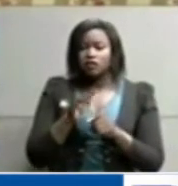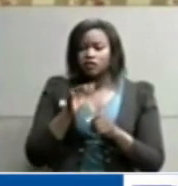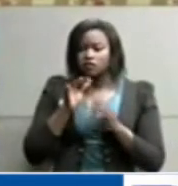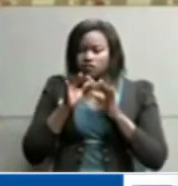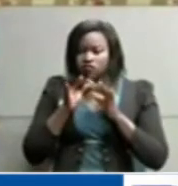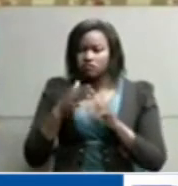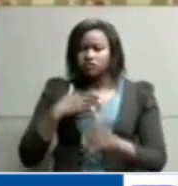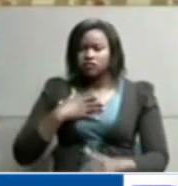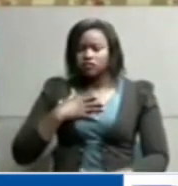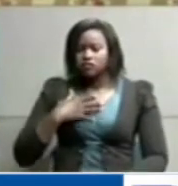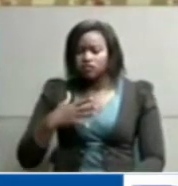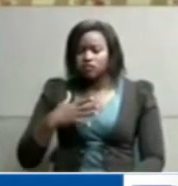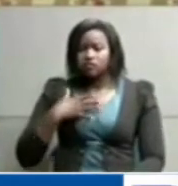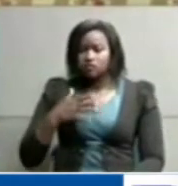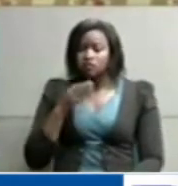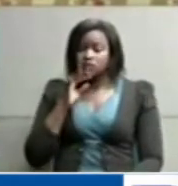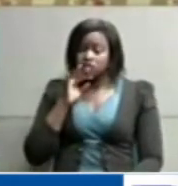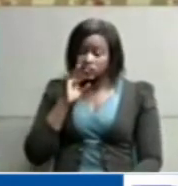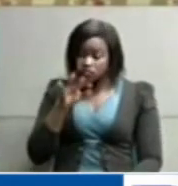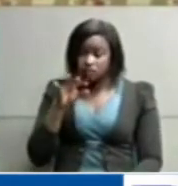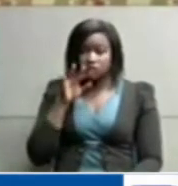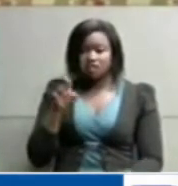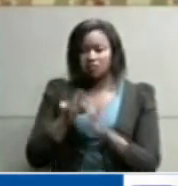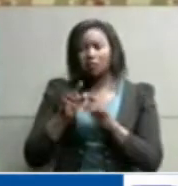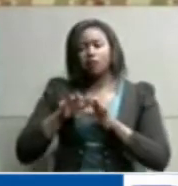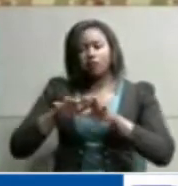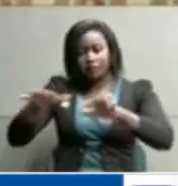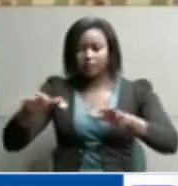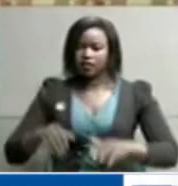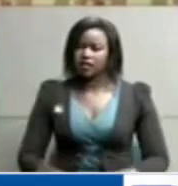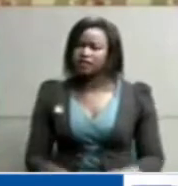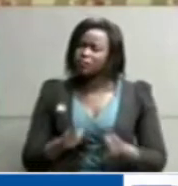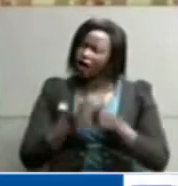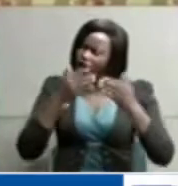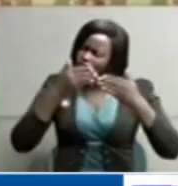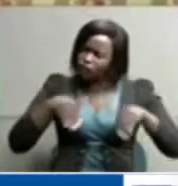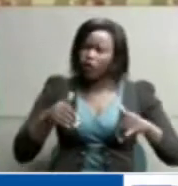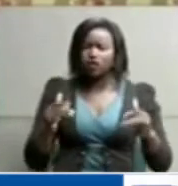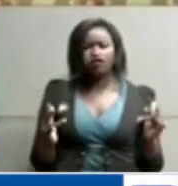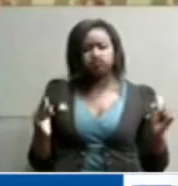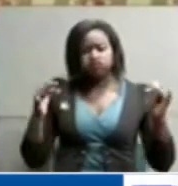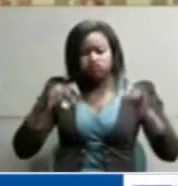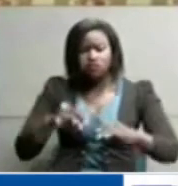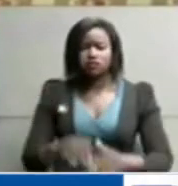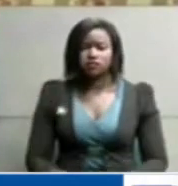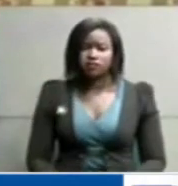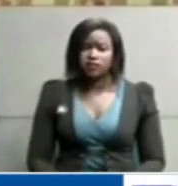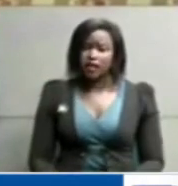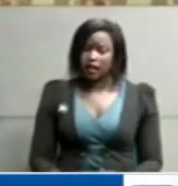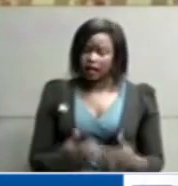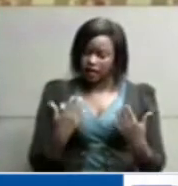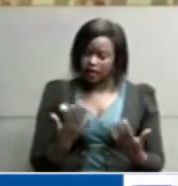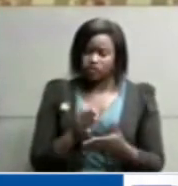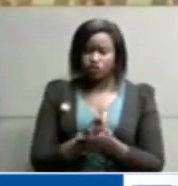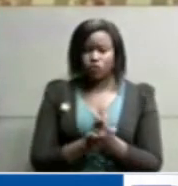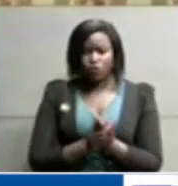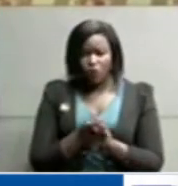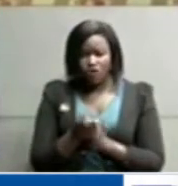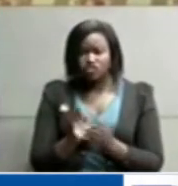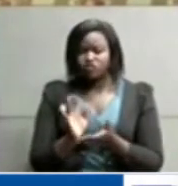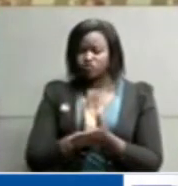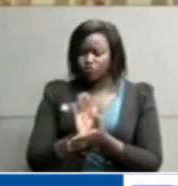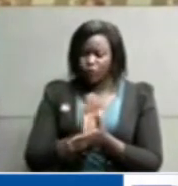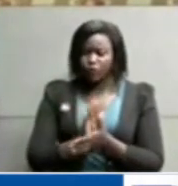gathering, the interventions are avoid mass gatherings, wash your hands with soap and water.